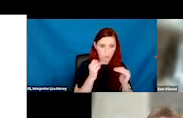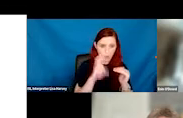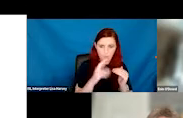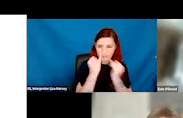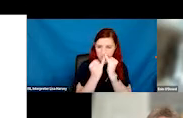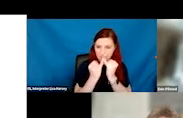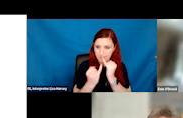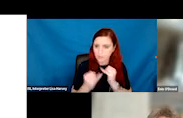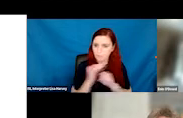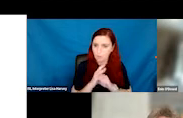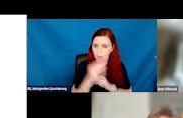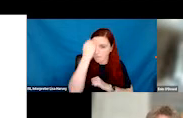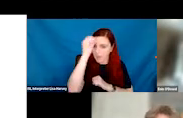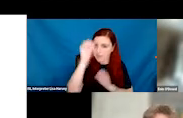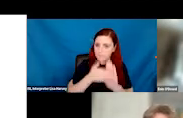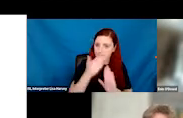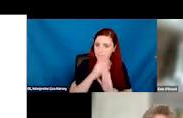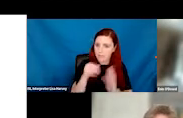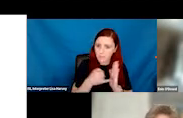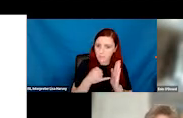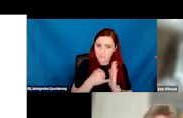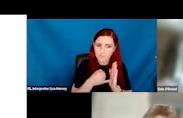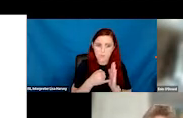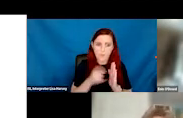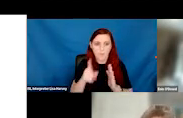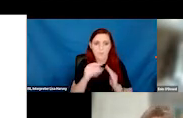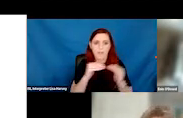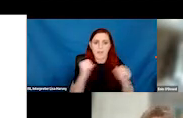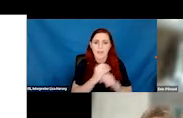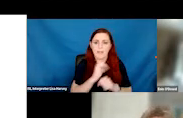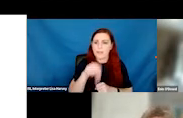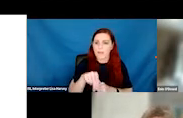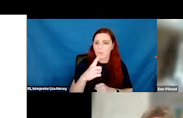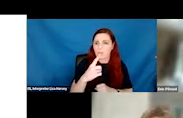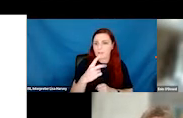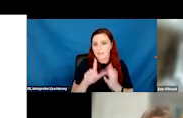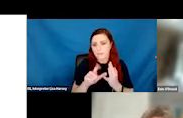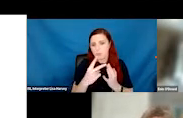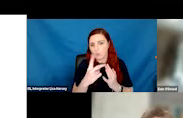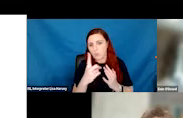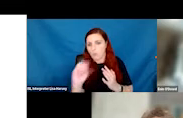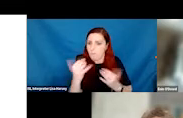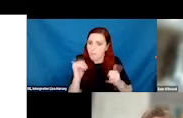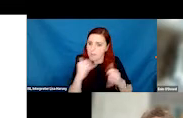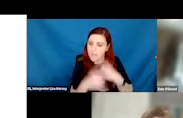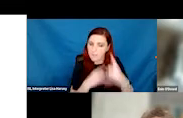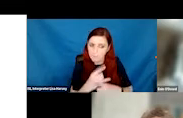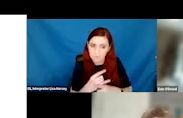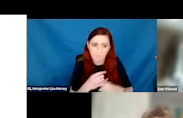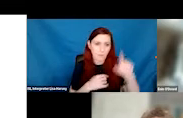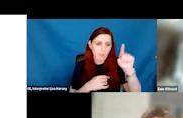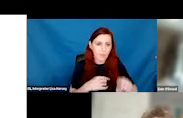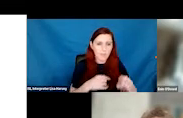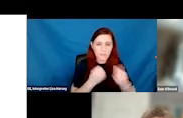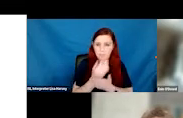compliance with the building regulations. And that's where a standard like EN 17210 may come in. This is highlighted in